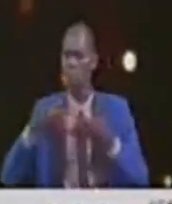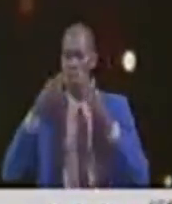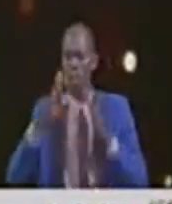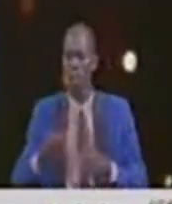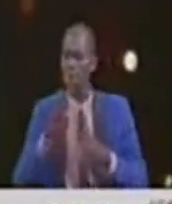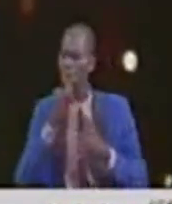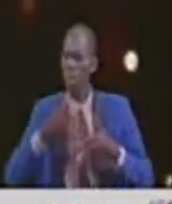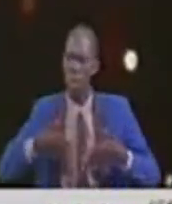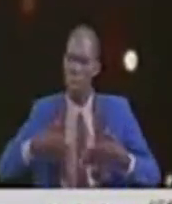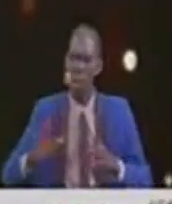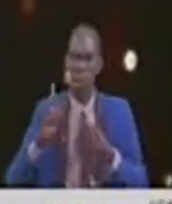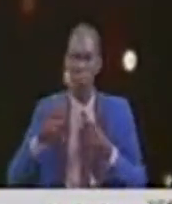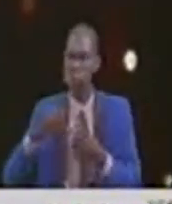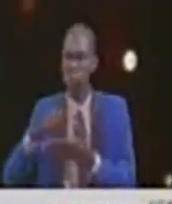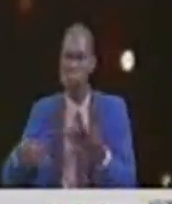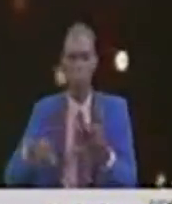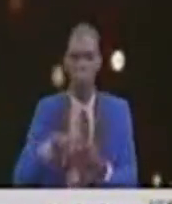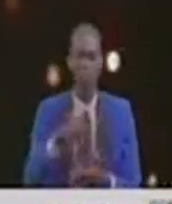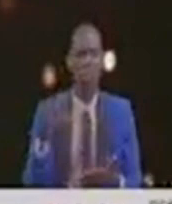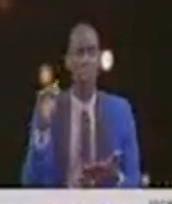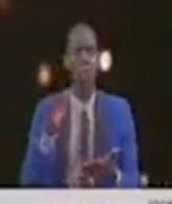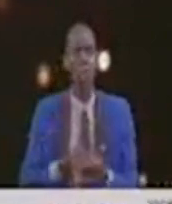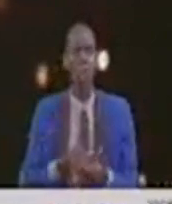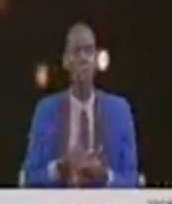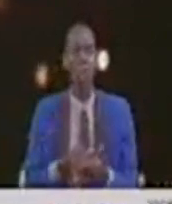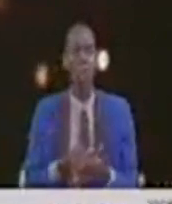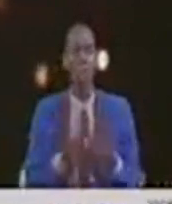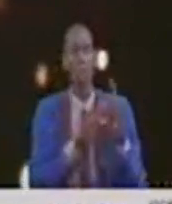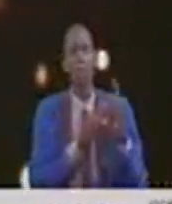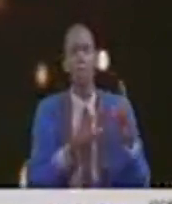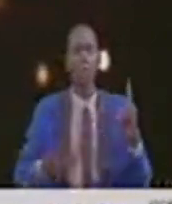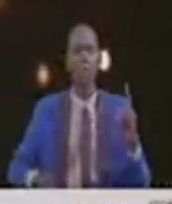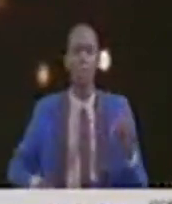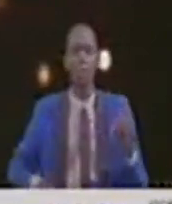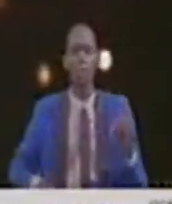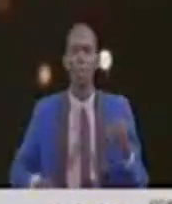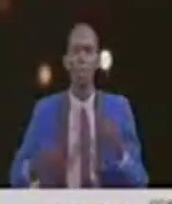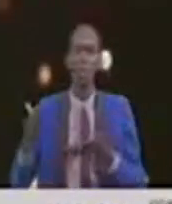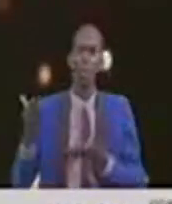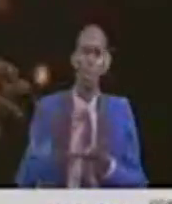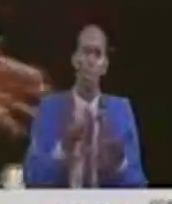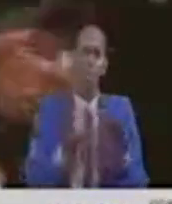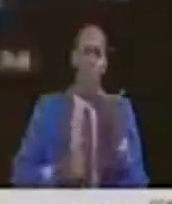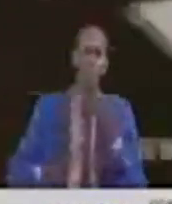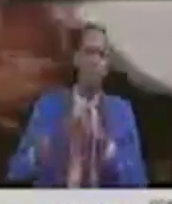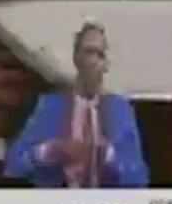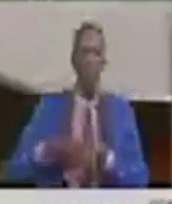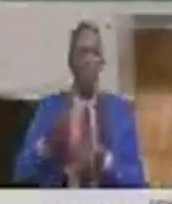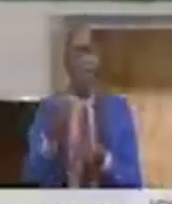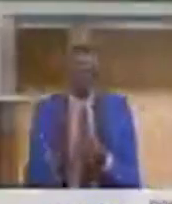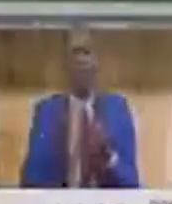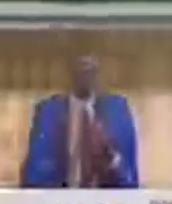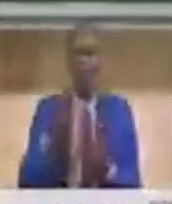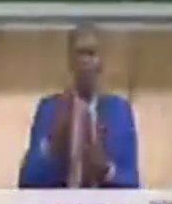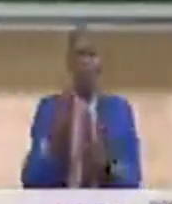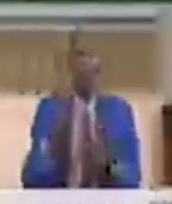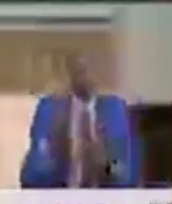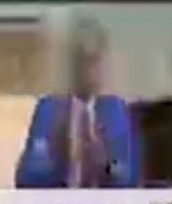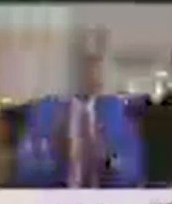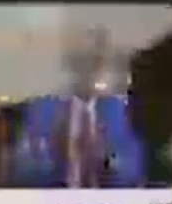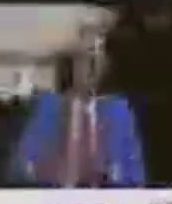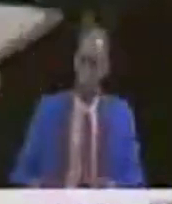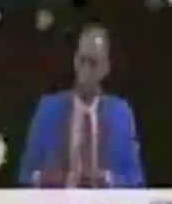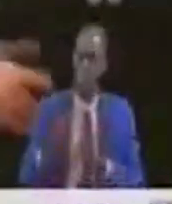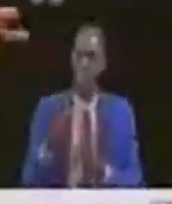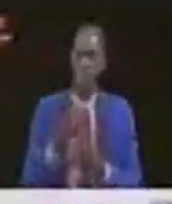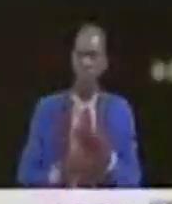to watch over them, Lord, recover everyone to the path of